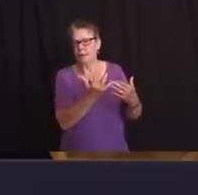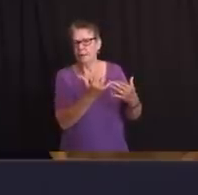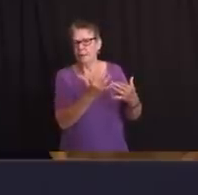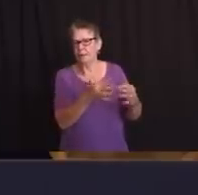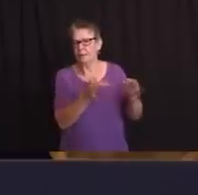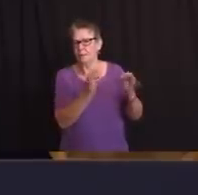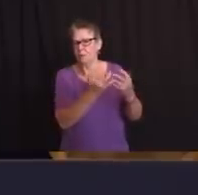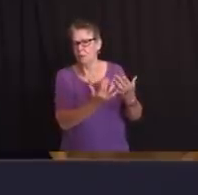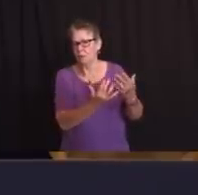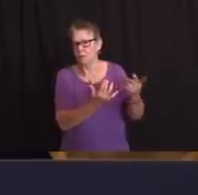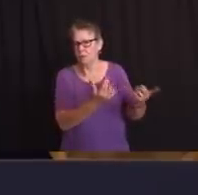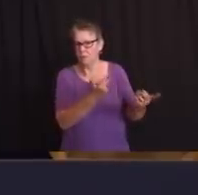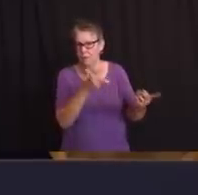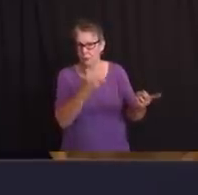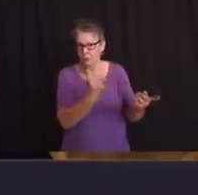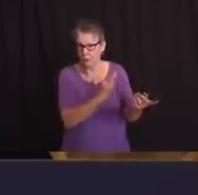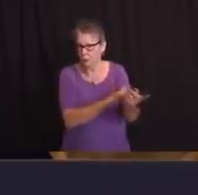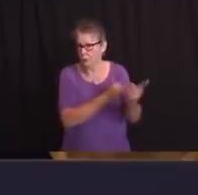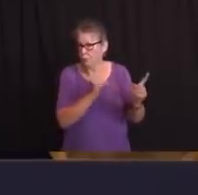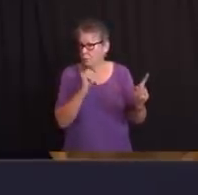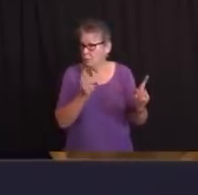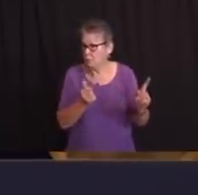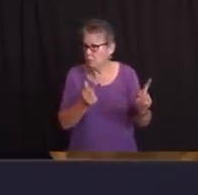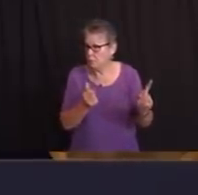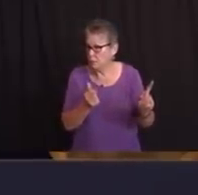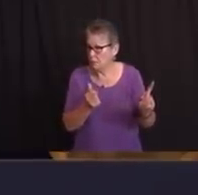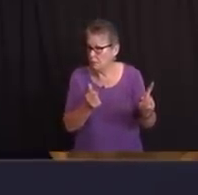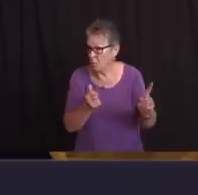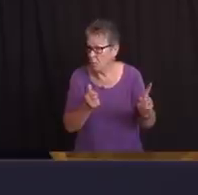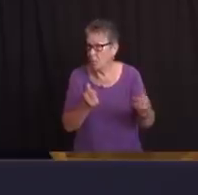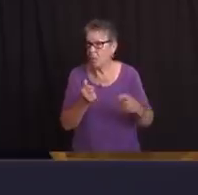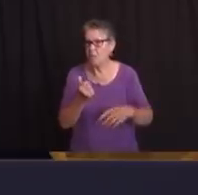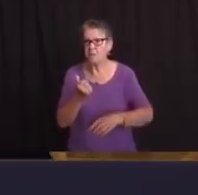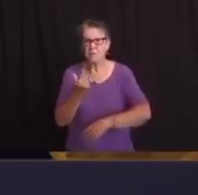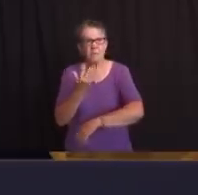vaccine has the strength in the immune system,